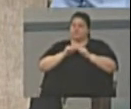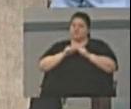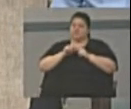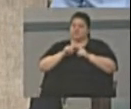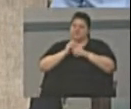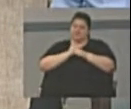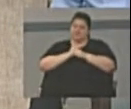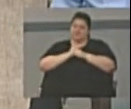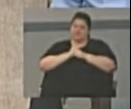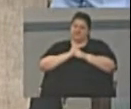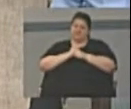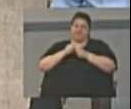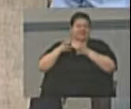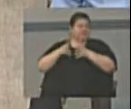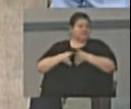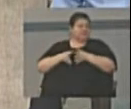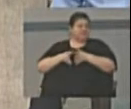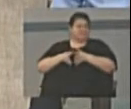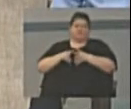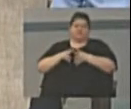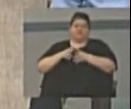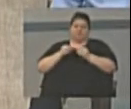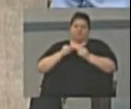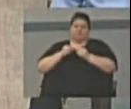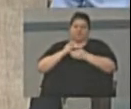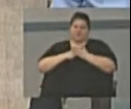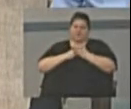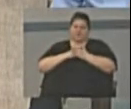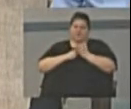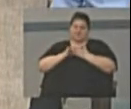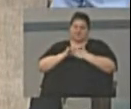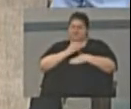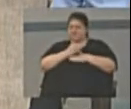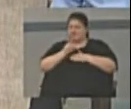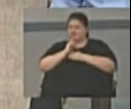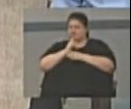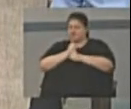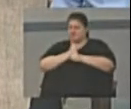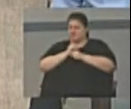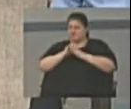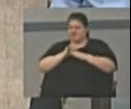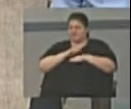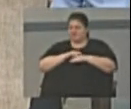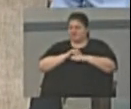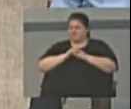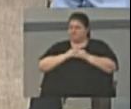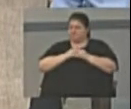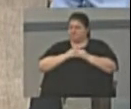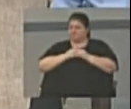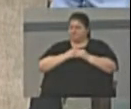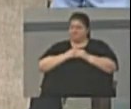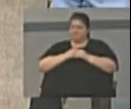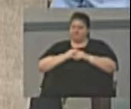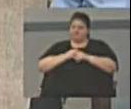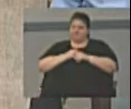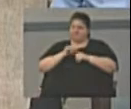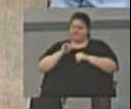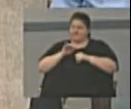the existing property taxes, which they receive at this time. If there is